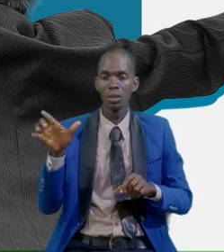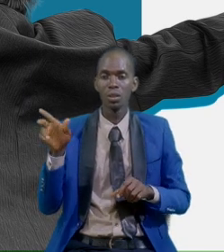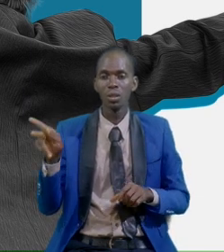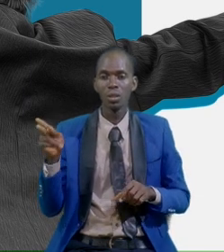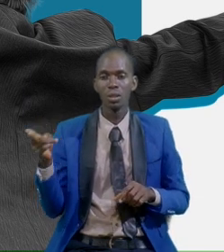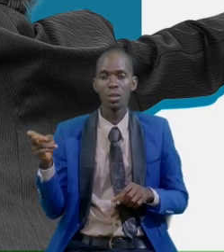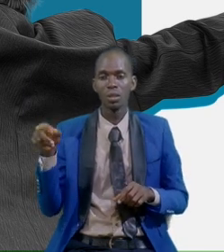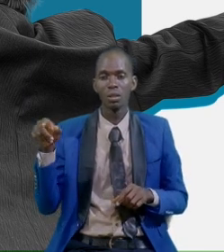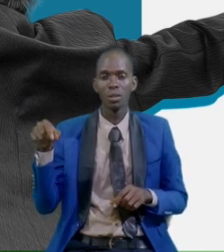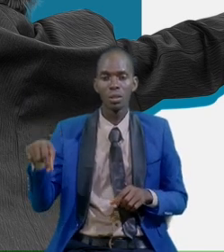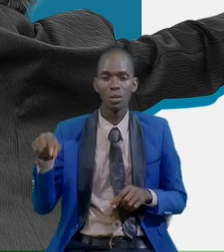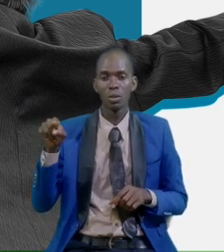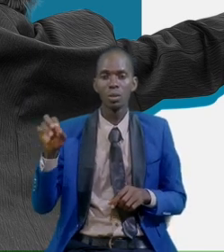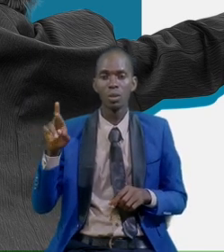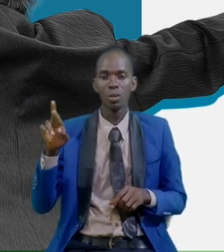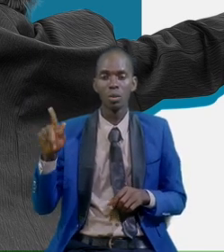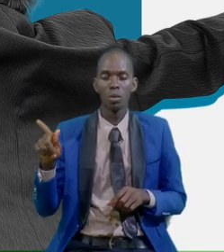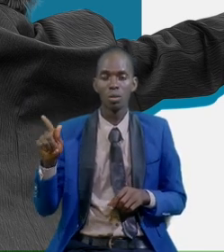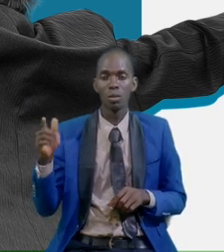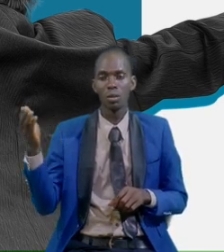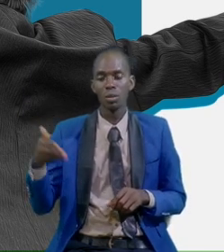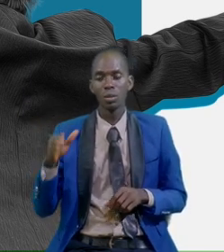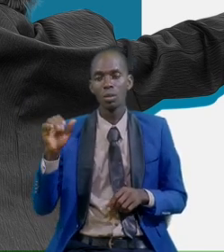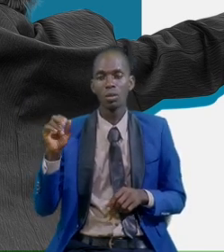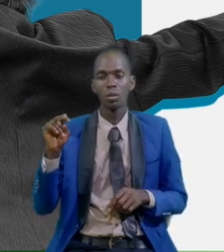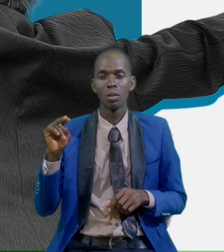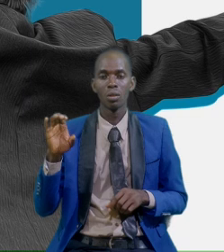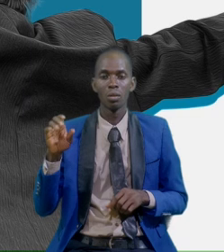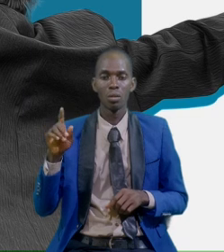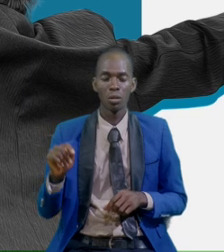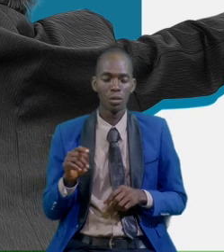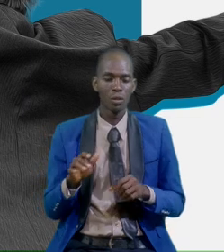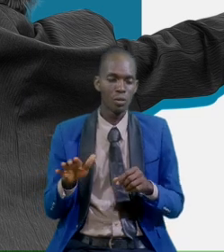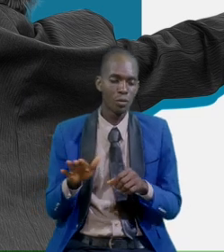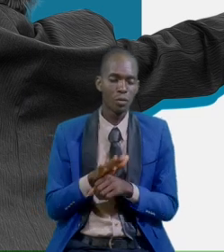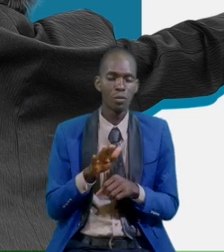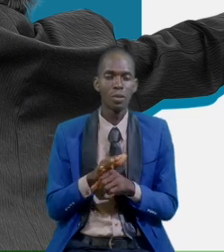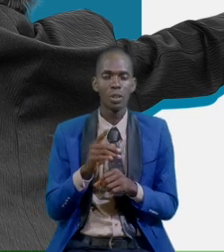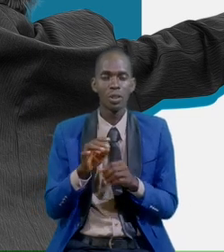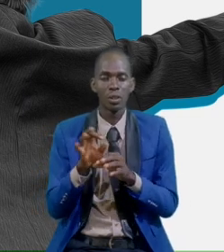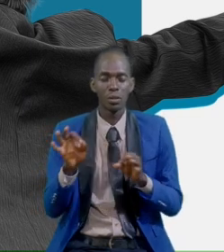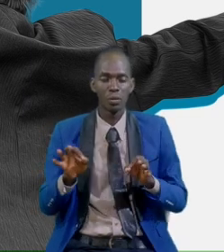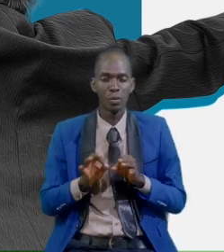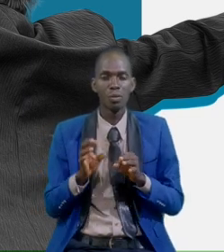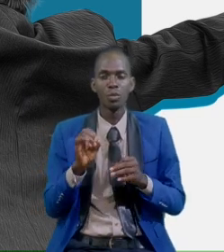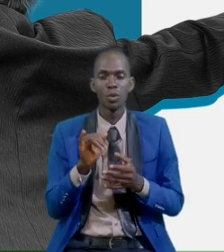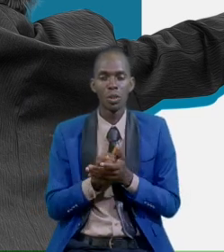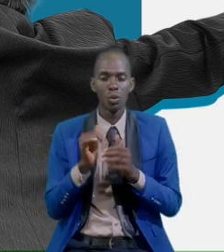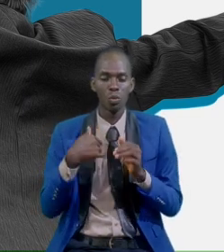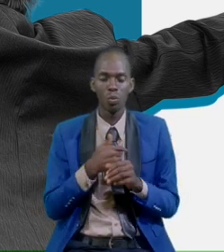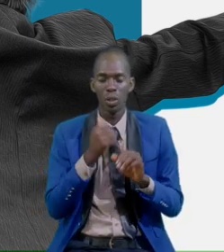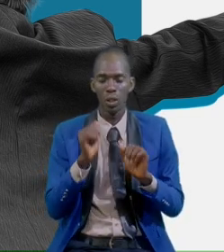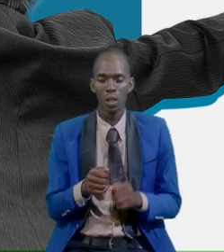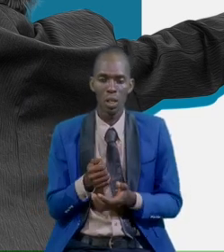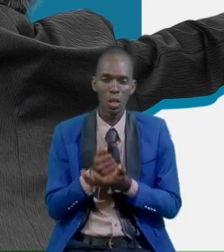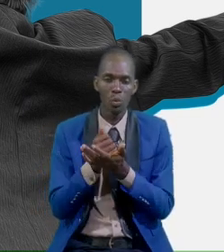gckhq.org/connect, below your player. Visit it and fill the form so that we can assist you. And like if you are